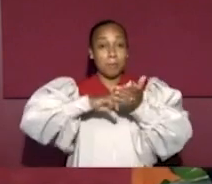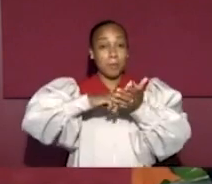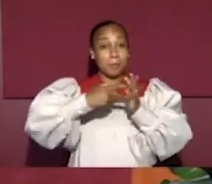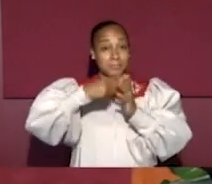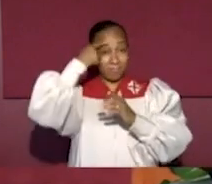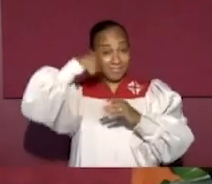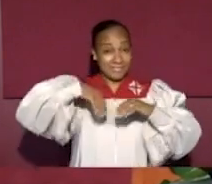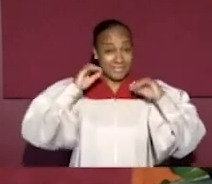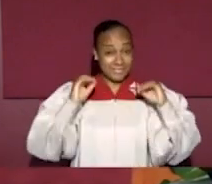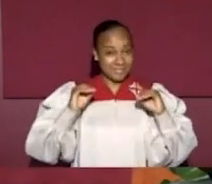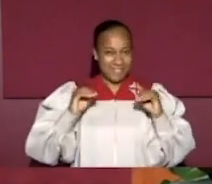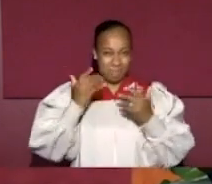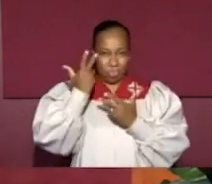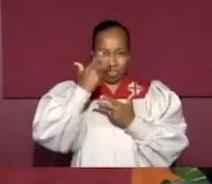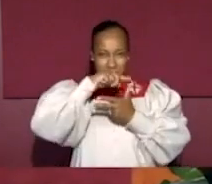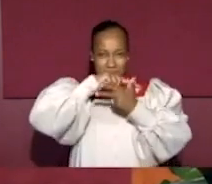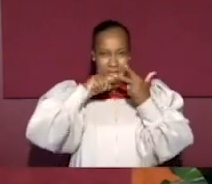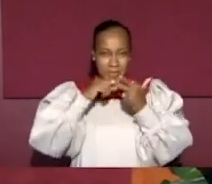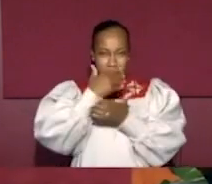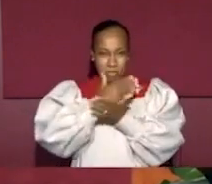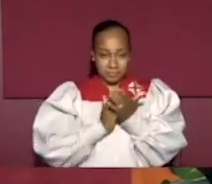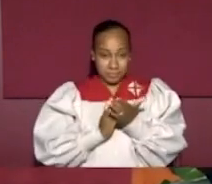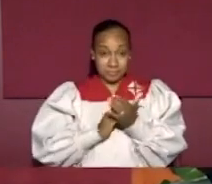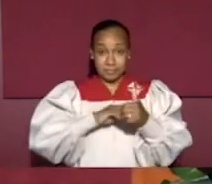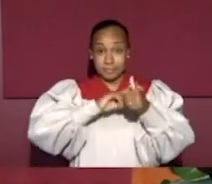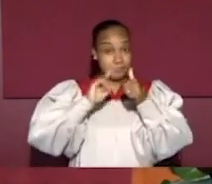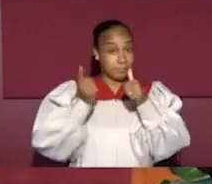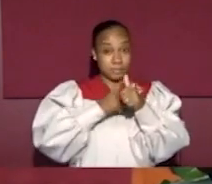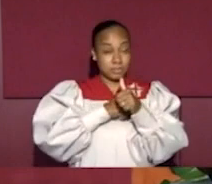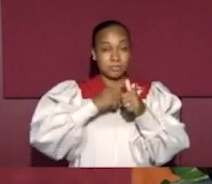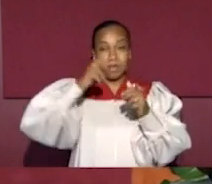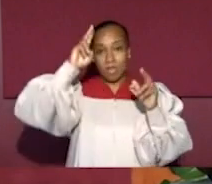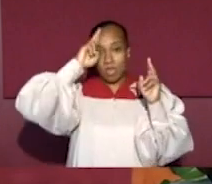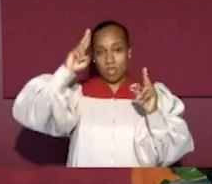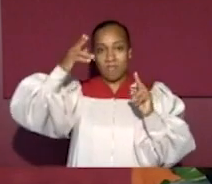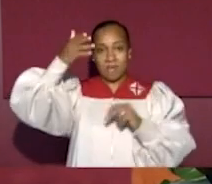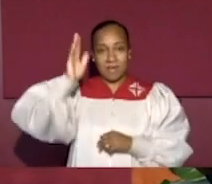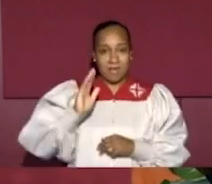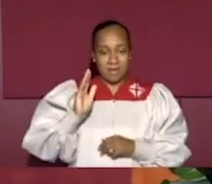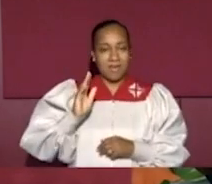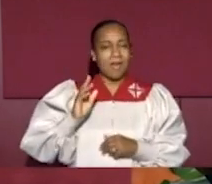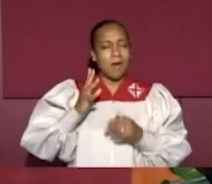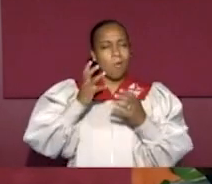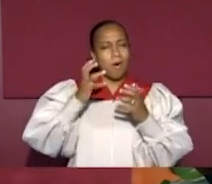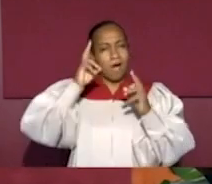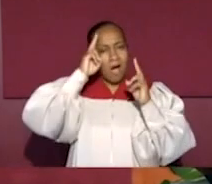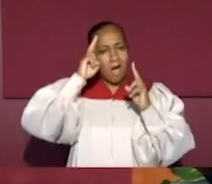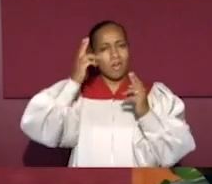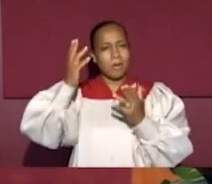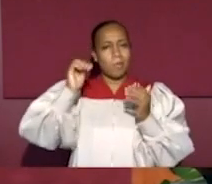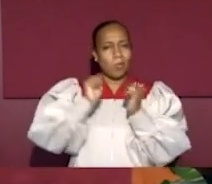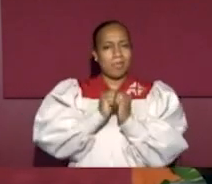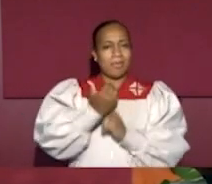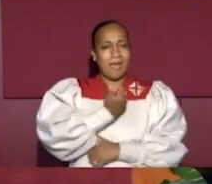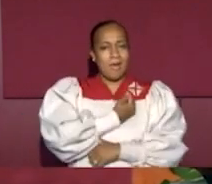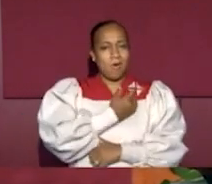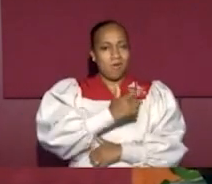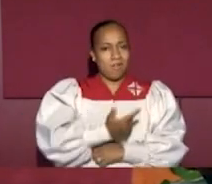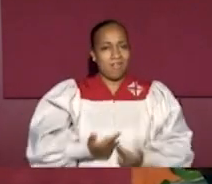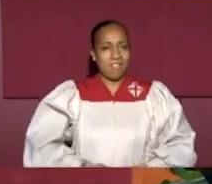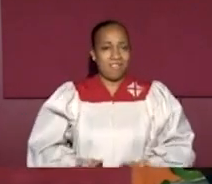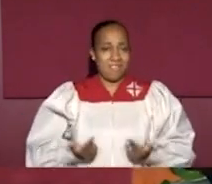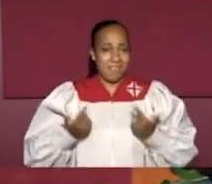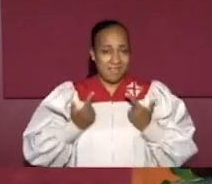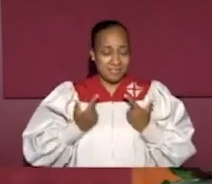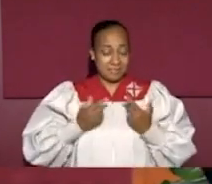is threefold. First of all, I want us to glorify God. That is, I want us to honor him with our lives. I want